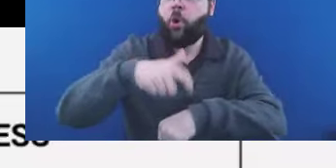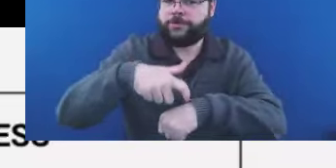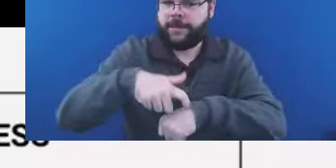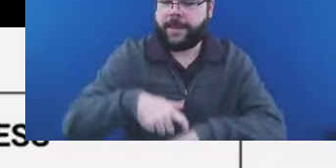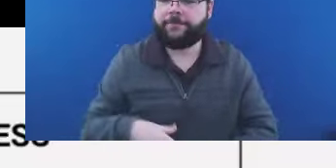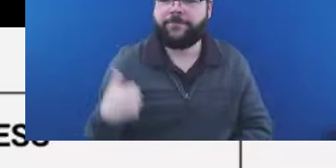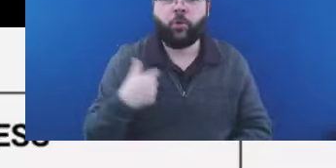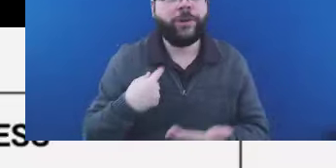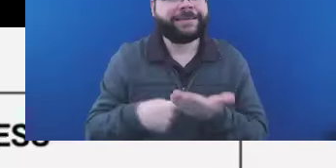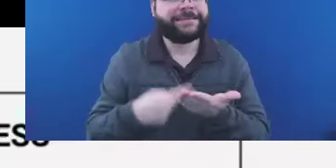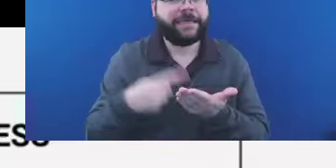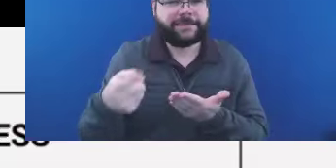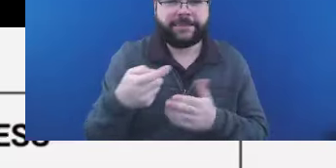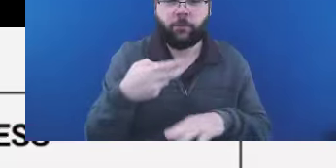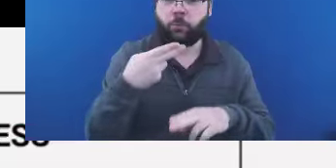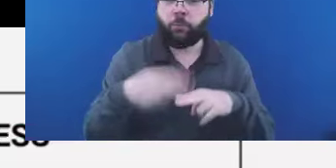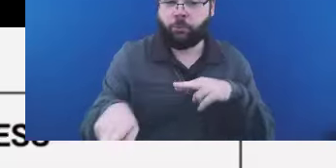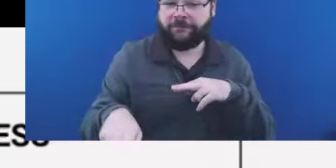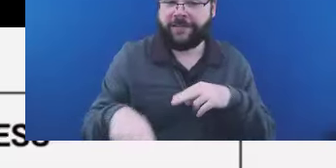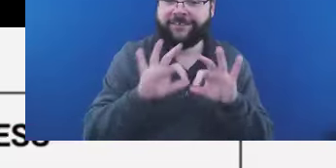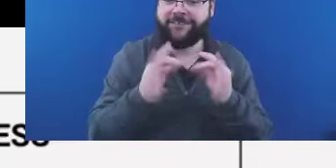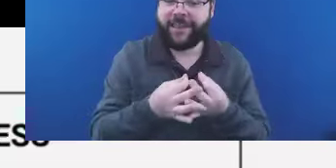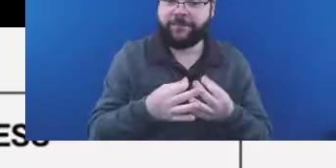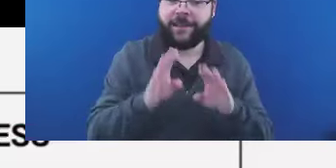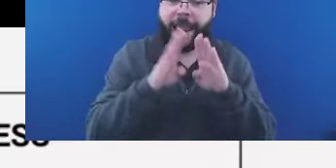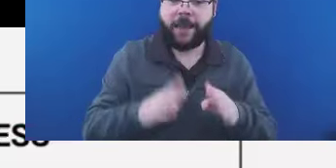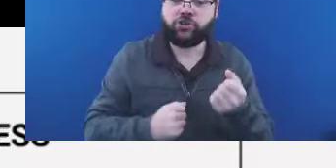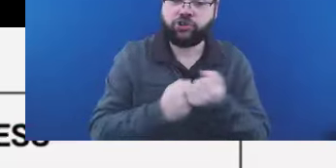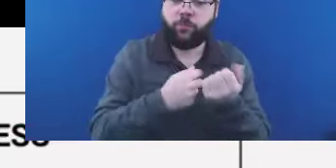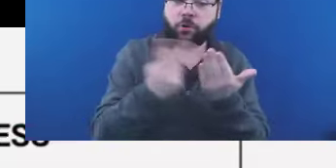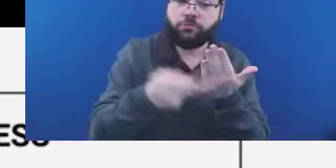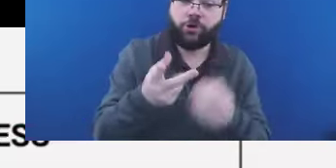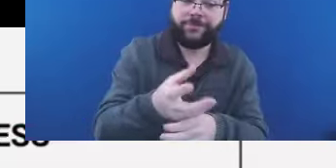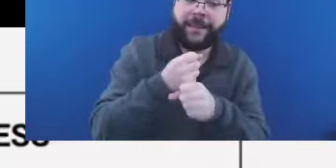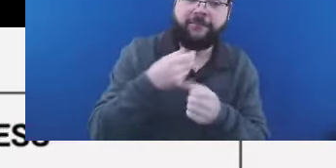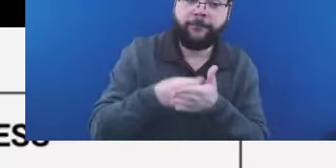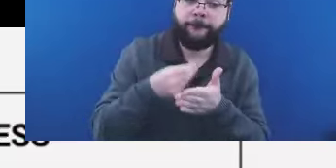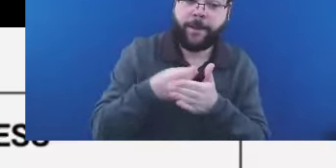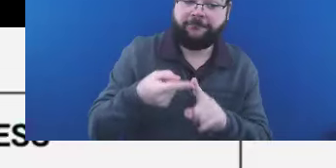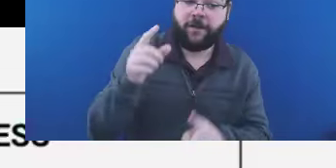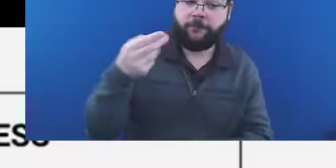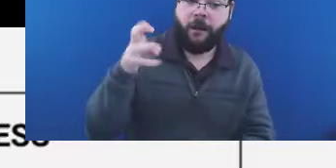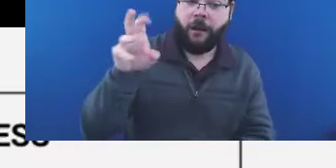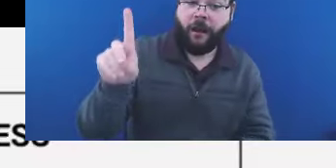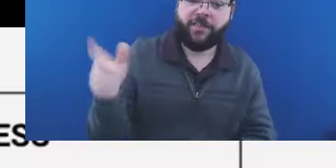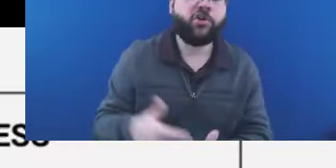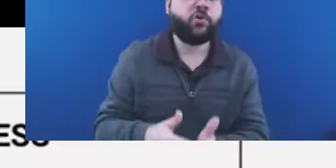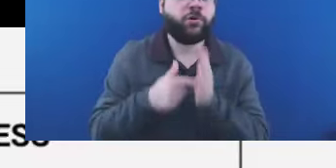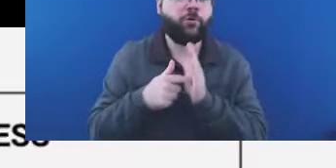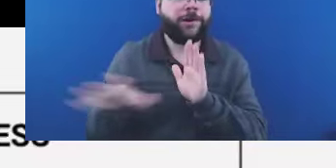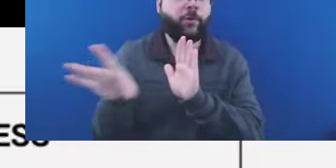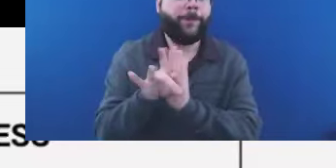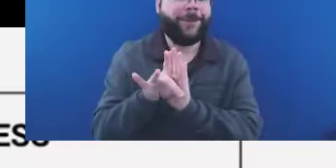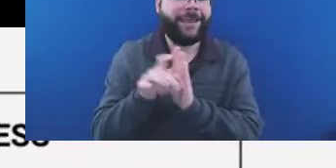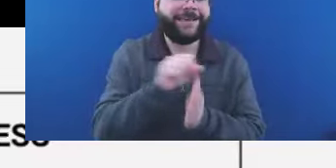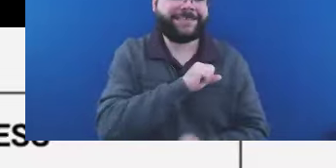about this a little bit, family housing support programs that receive funding from HUD are required to designate a staff